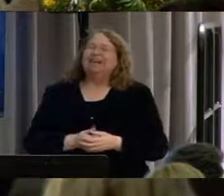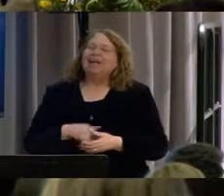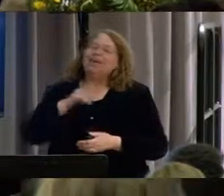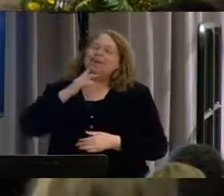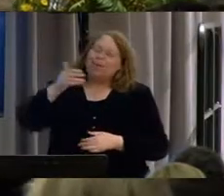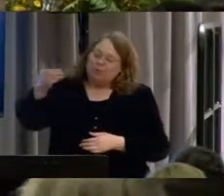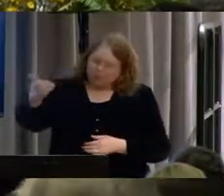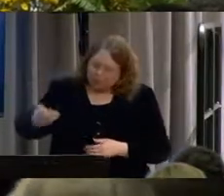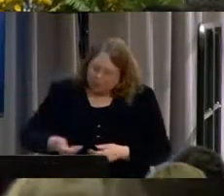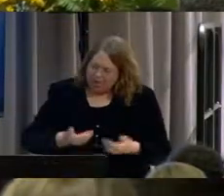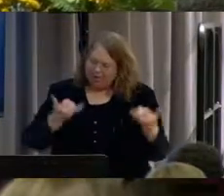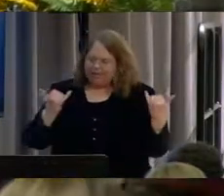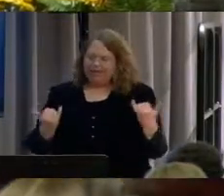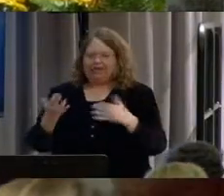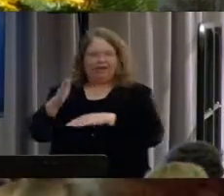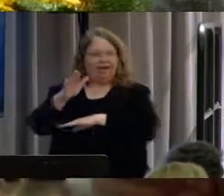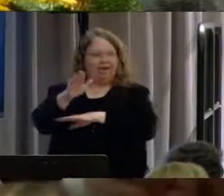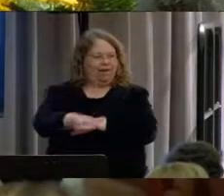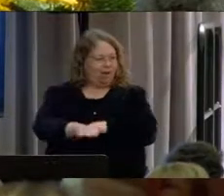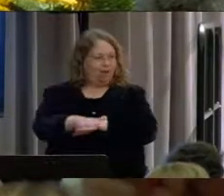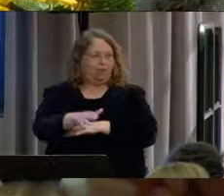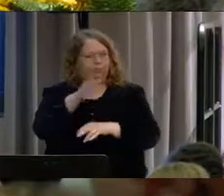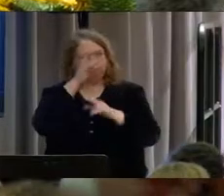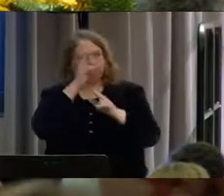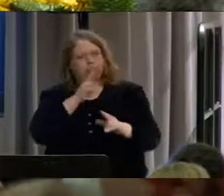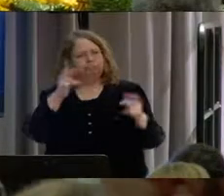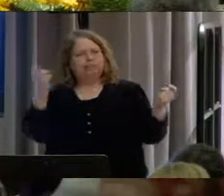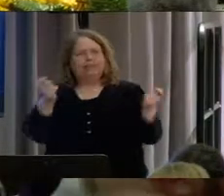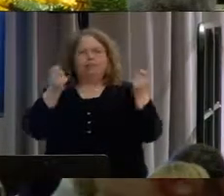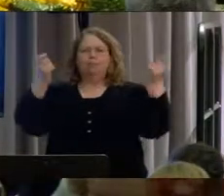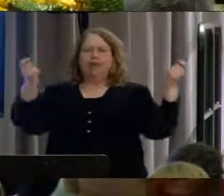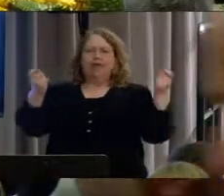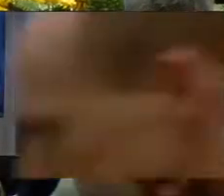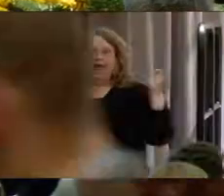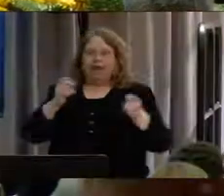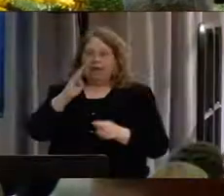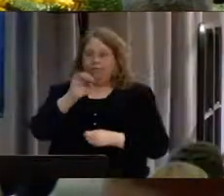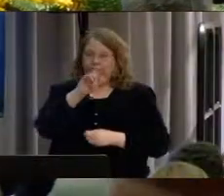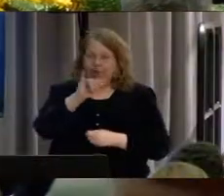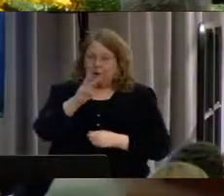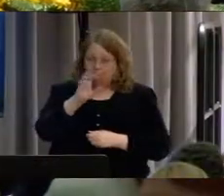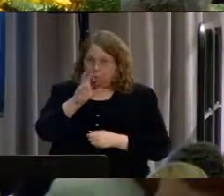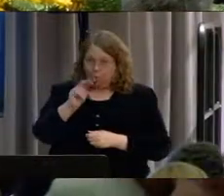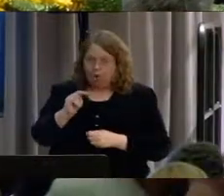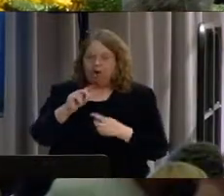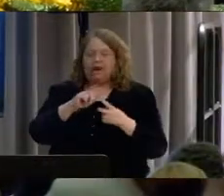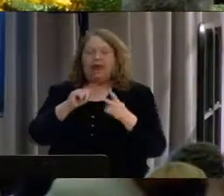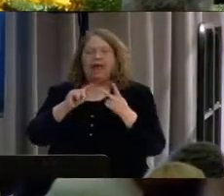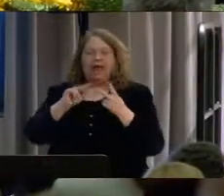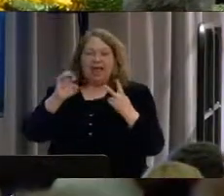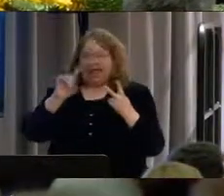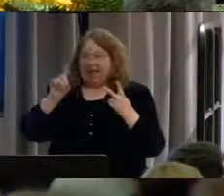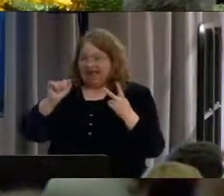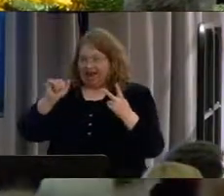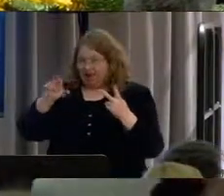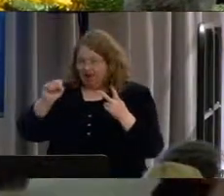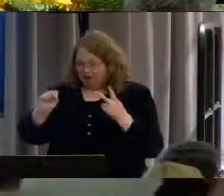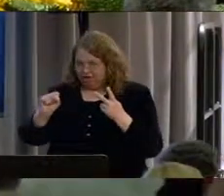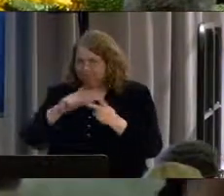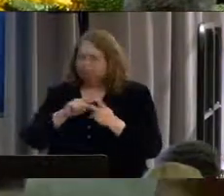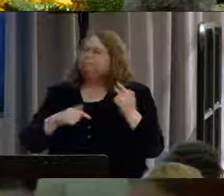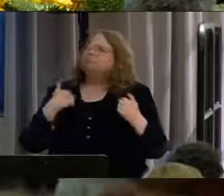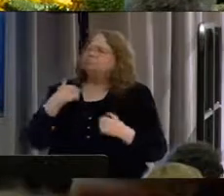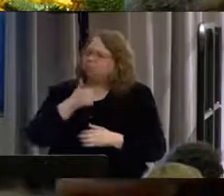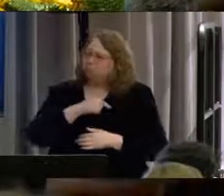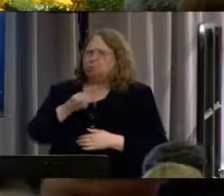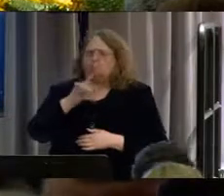Well, welcome to an afternoon to honor and celebrate Beverly Warren and Ed Ayers. Indeed, we